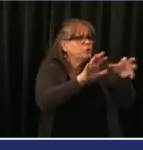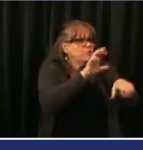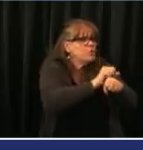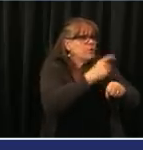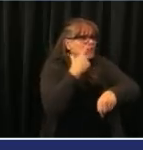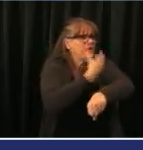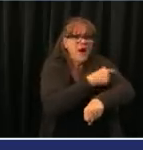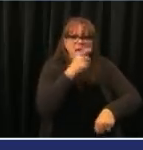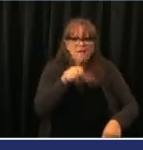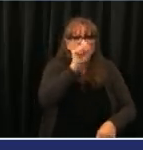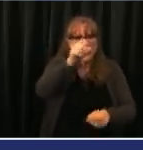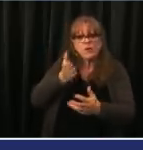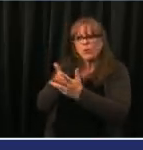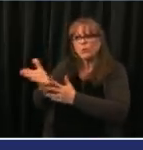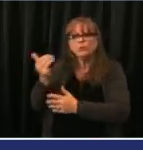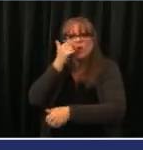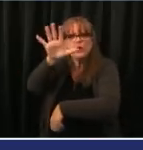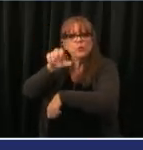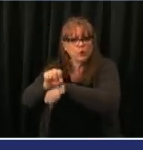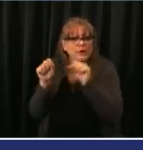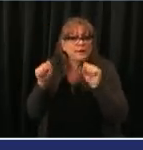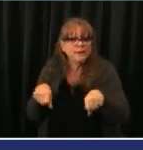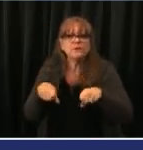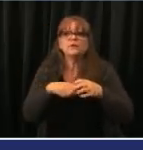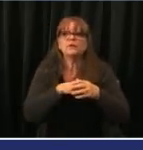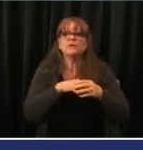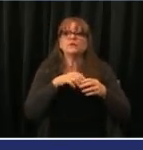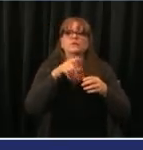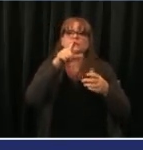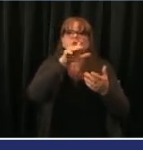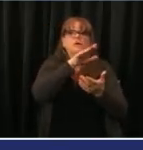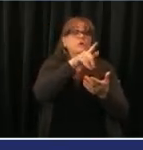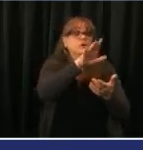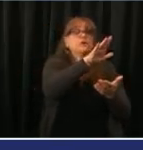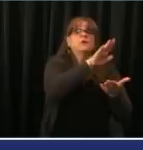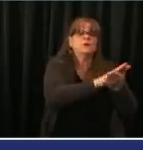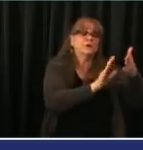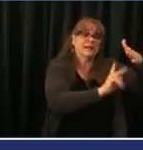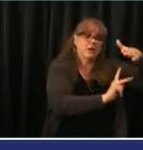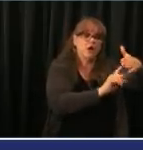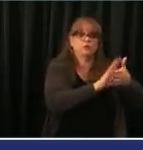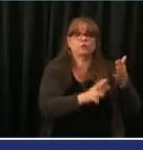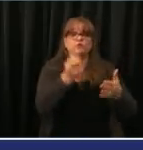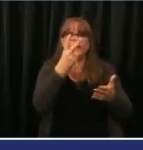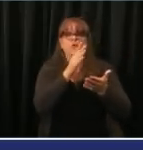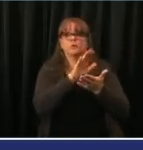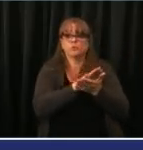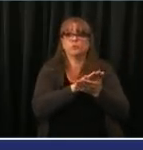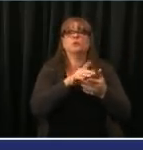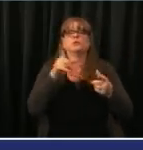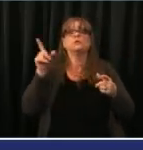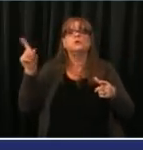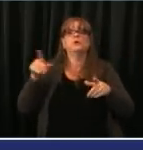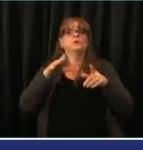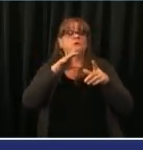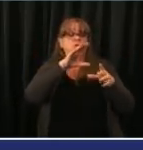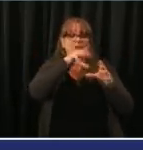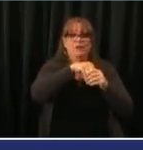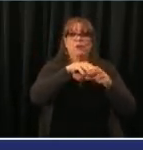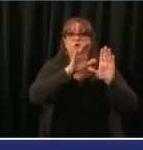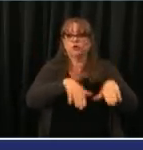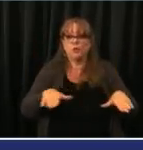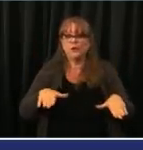through 12 and childcare workers to contact their employer to figure out how they will be vaccinated. At this point, many